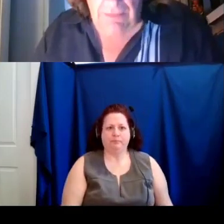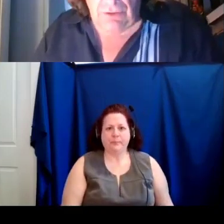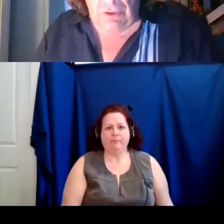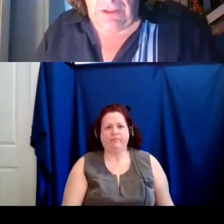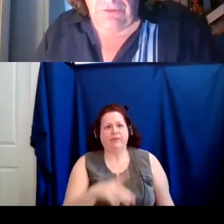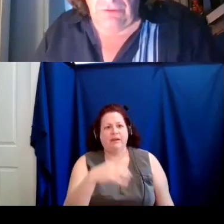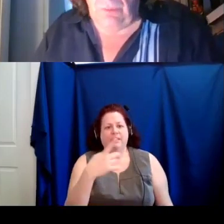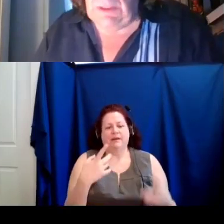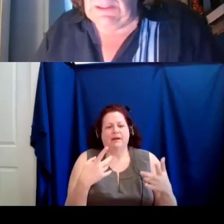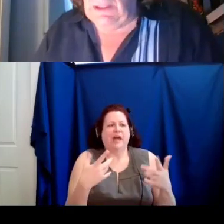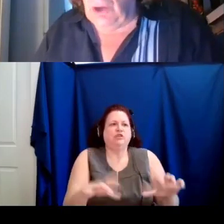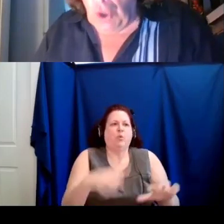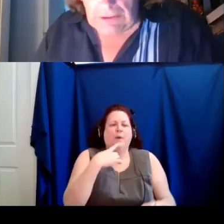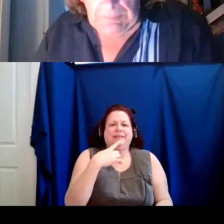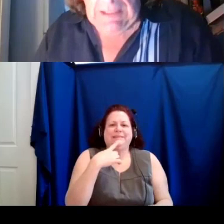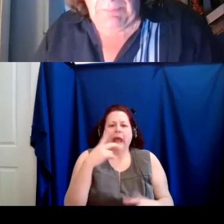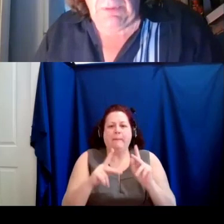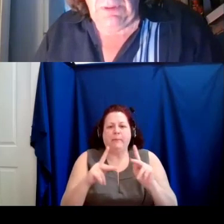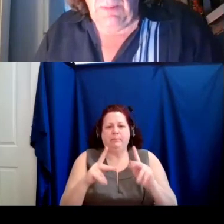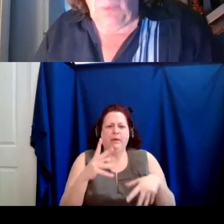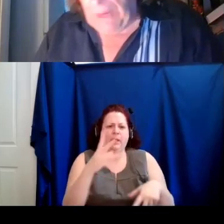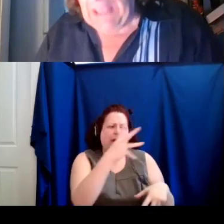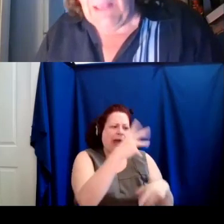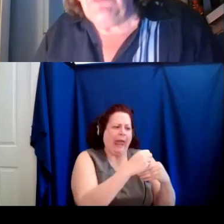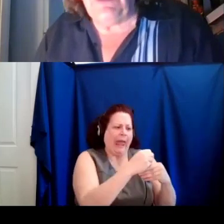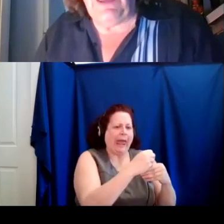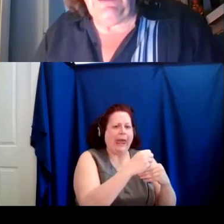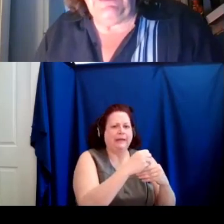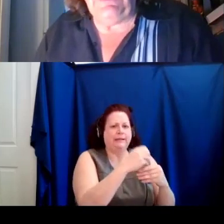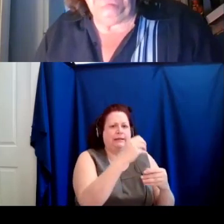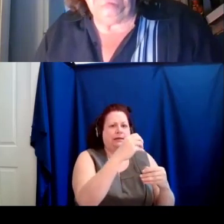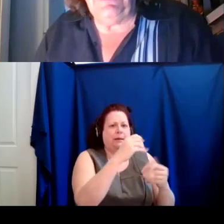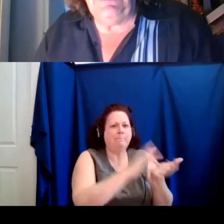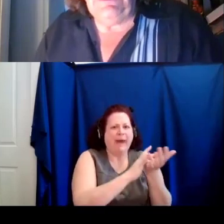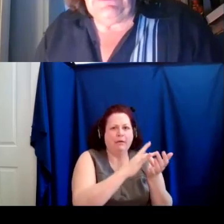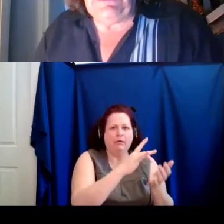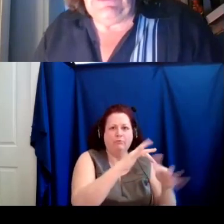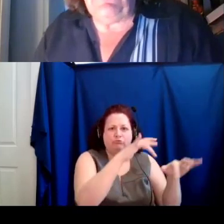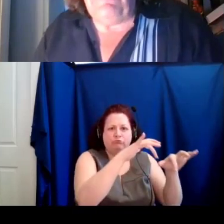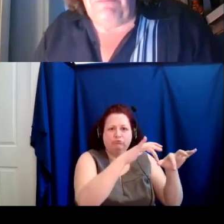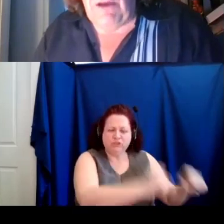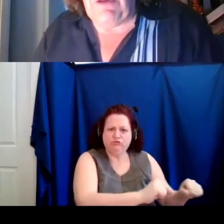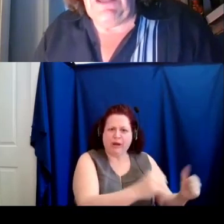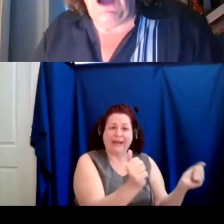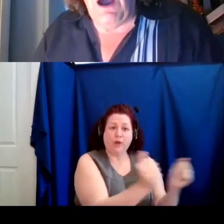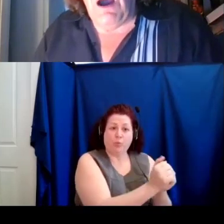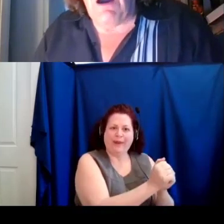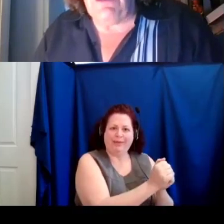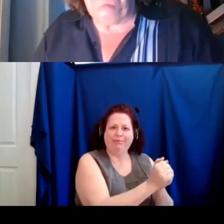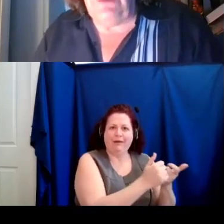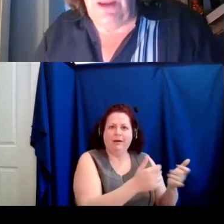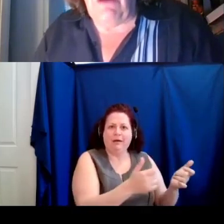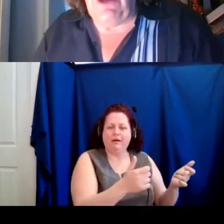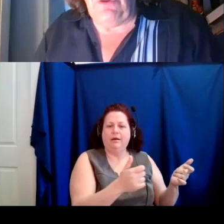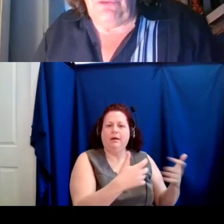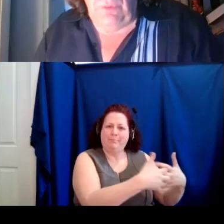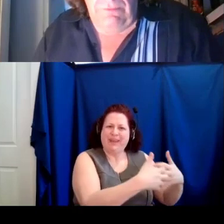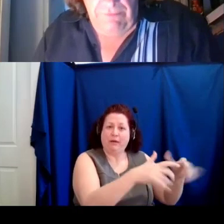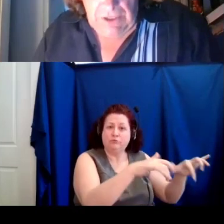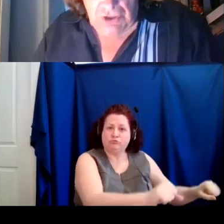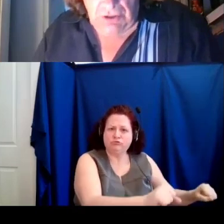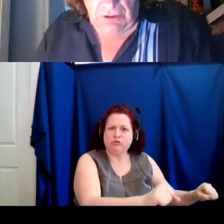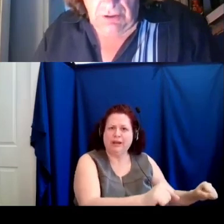mean and they're looking to hurt people. But what I am saying is it is a very hard scenario